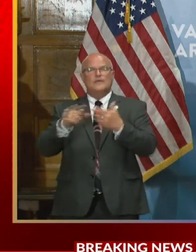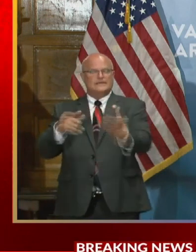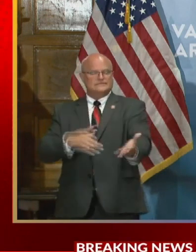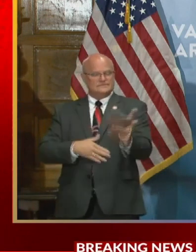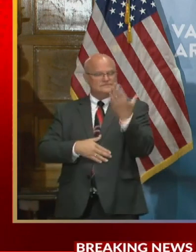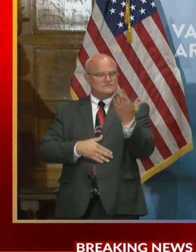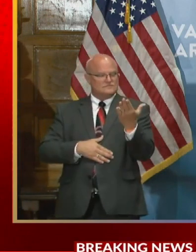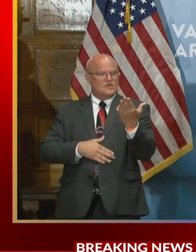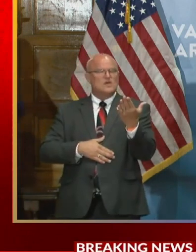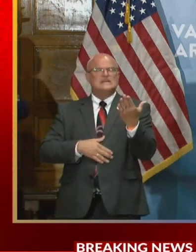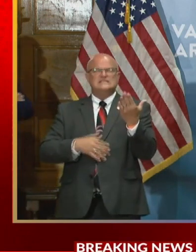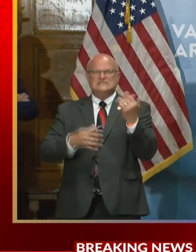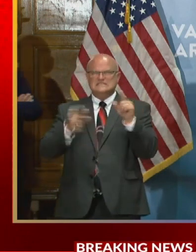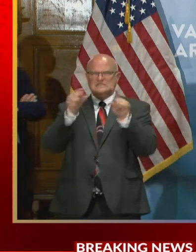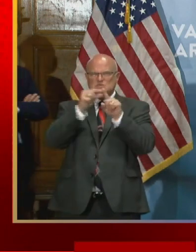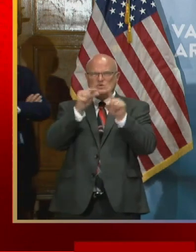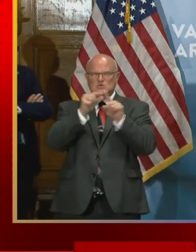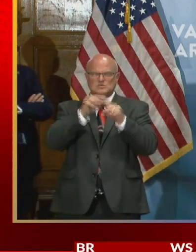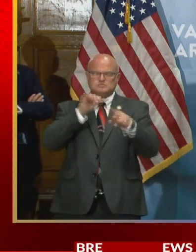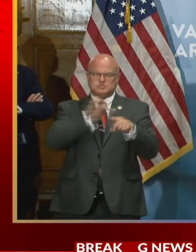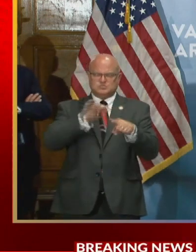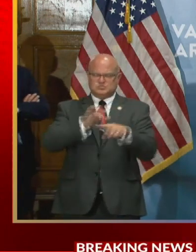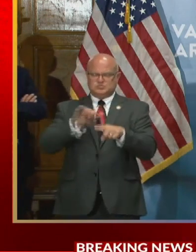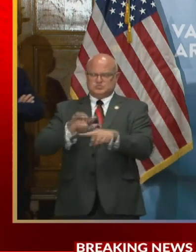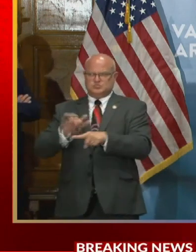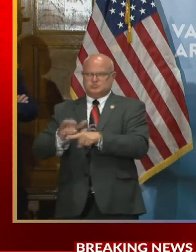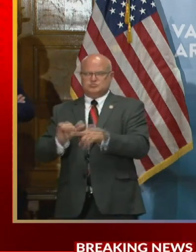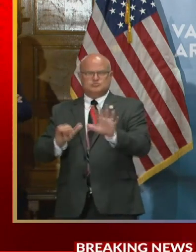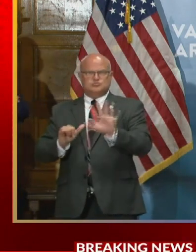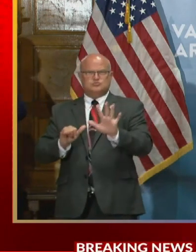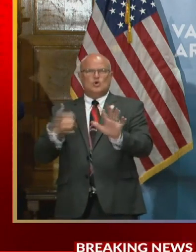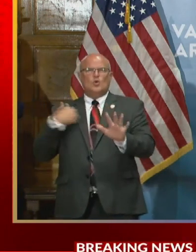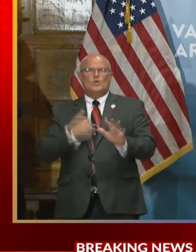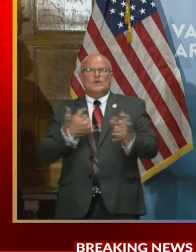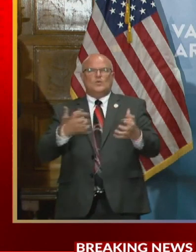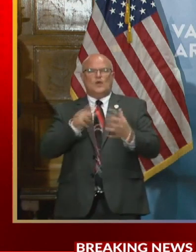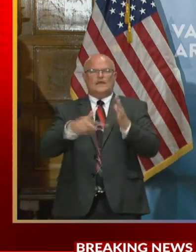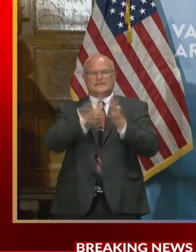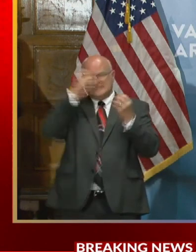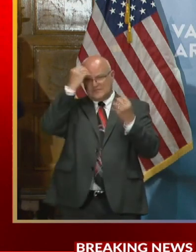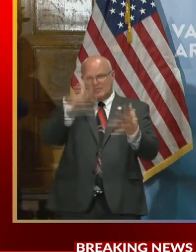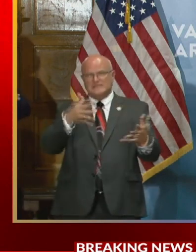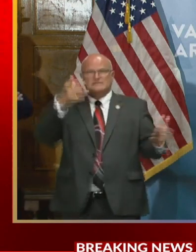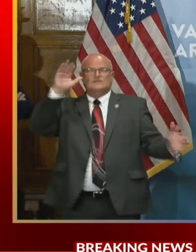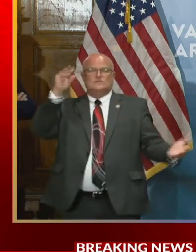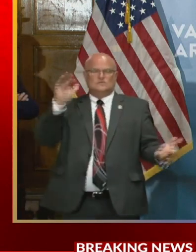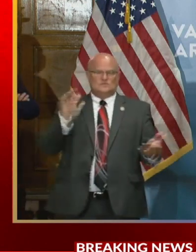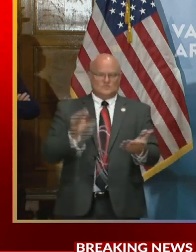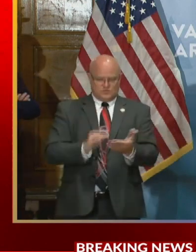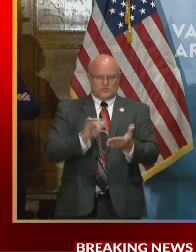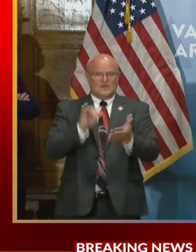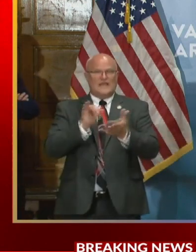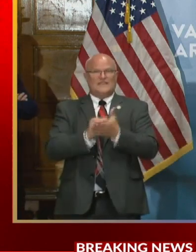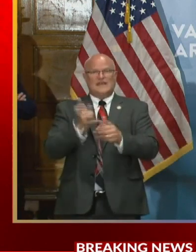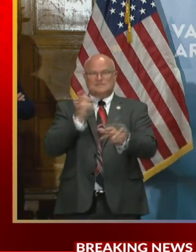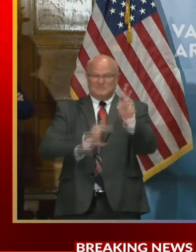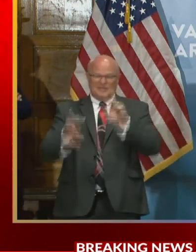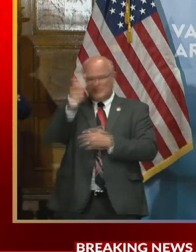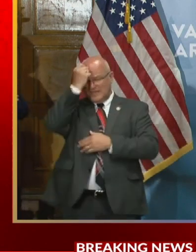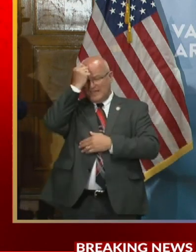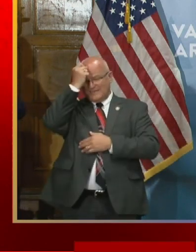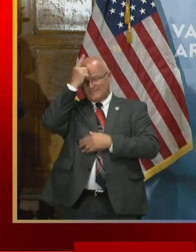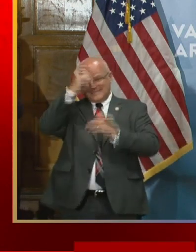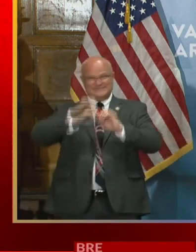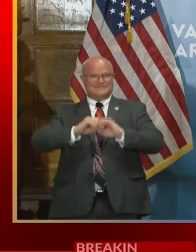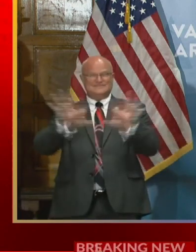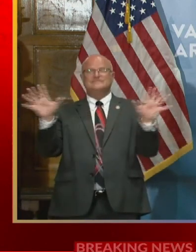it, it's in very technical medical terms. We want to try to boil this information down into terms that everyone can